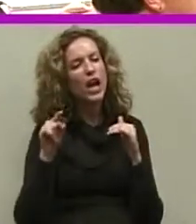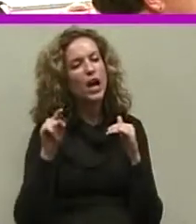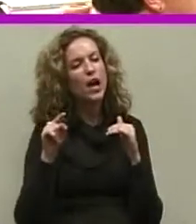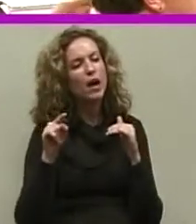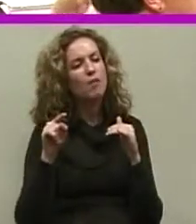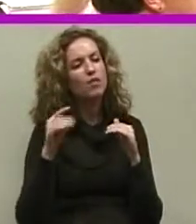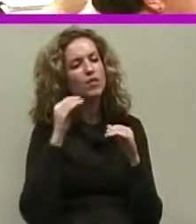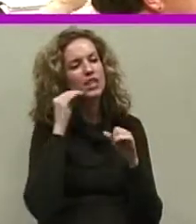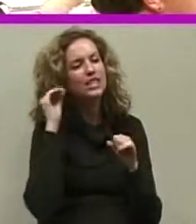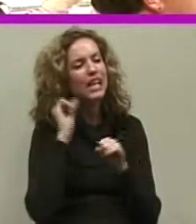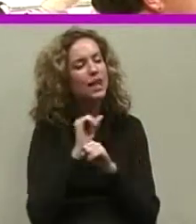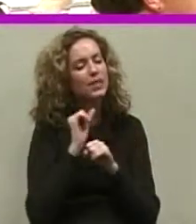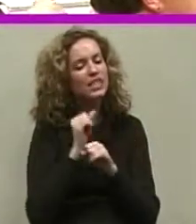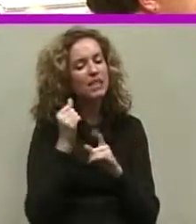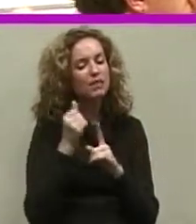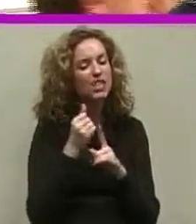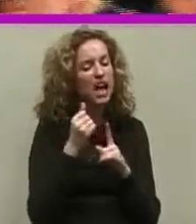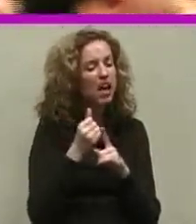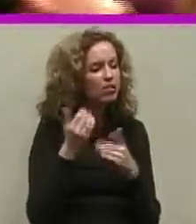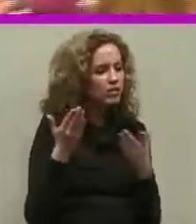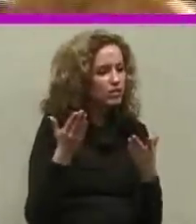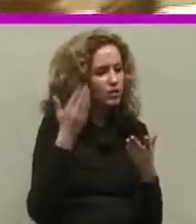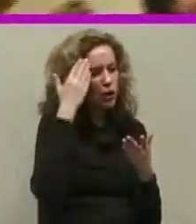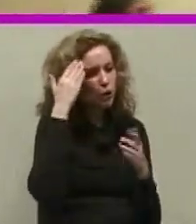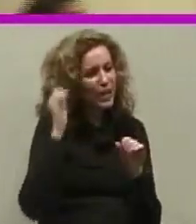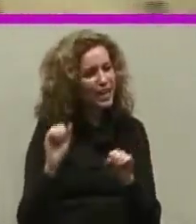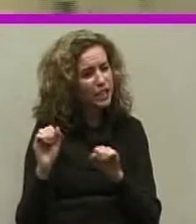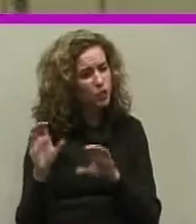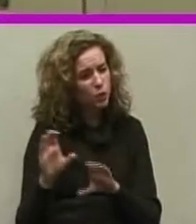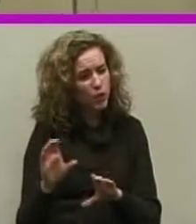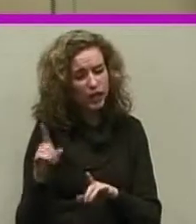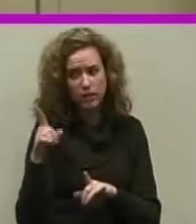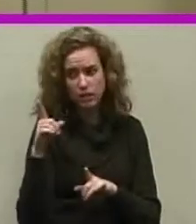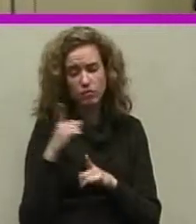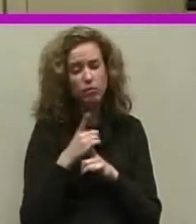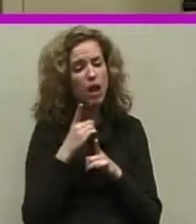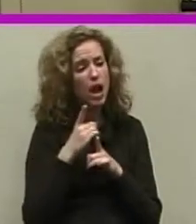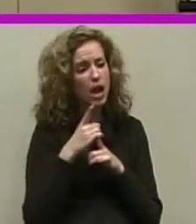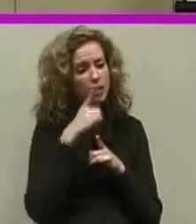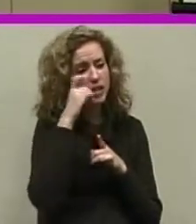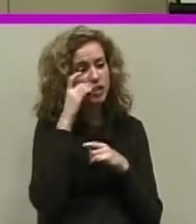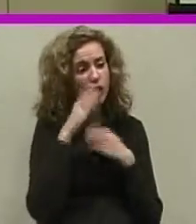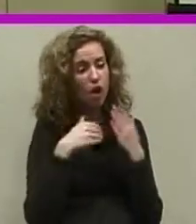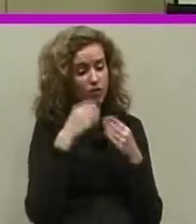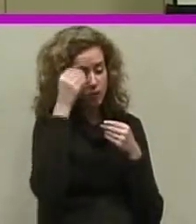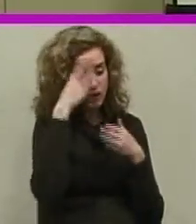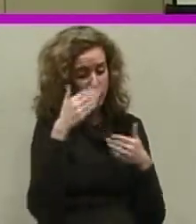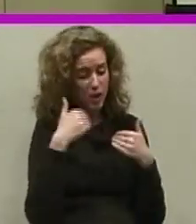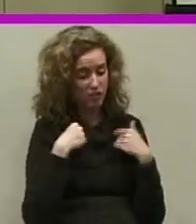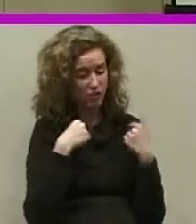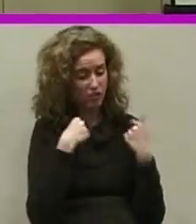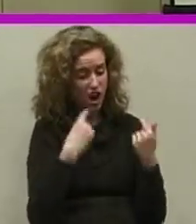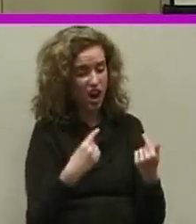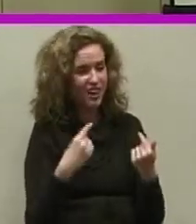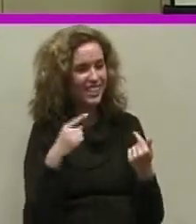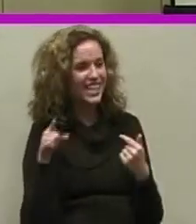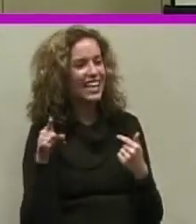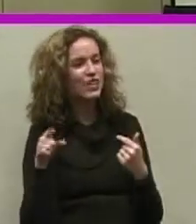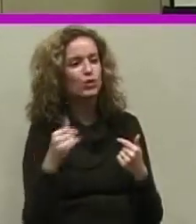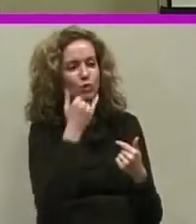the content of the assignments themselves. All right, yeah, can he do it? I mean, the one thing that we had, the only information we've gotten, that's not a whole lot, is that the one question he got, he couldn't get